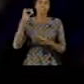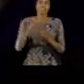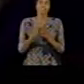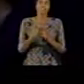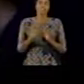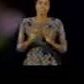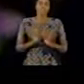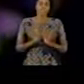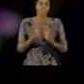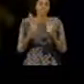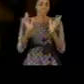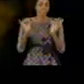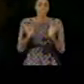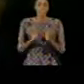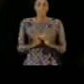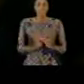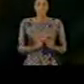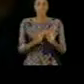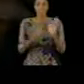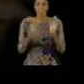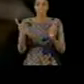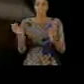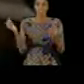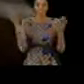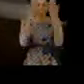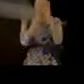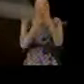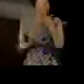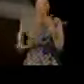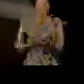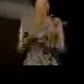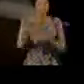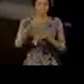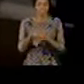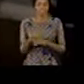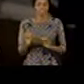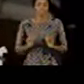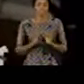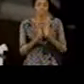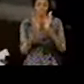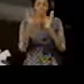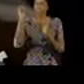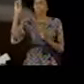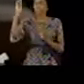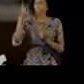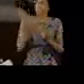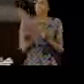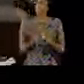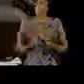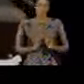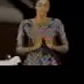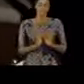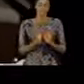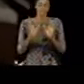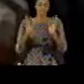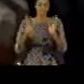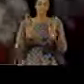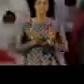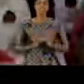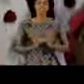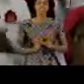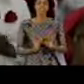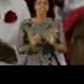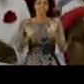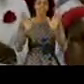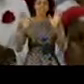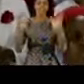that shines, you shine. The darker the night, brighter the light that shines, won't